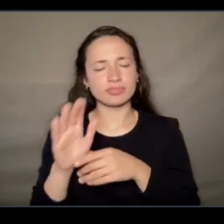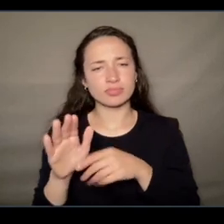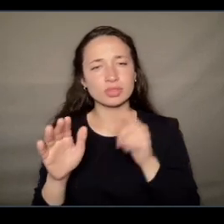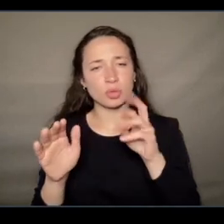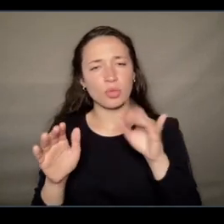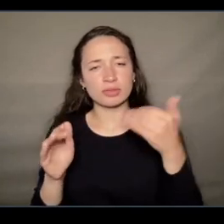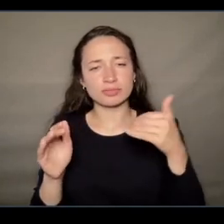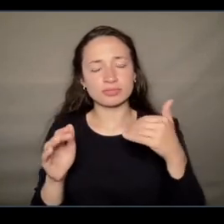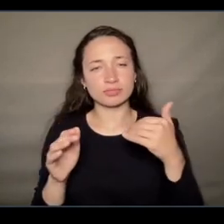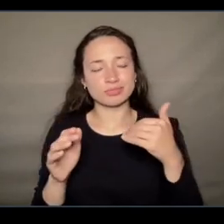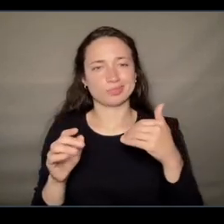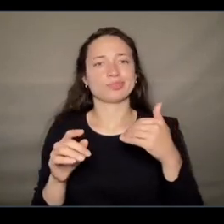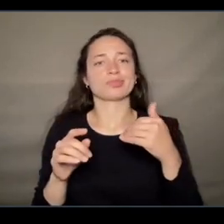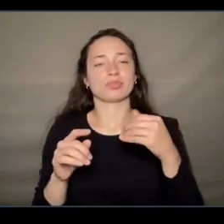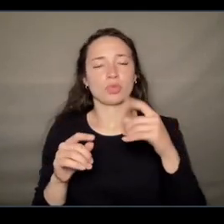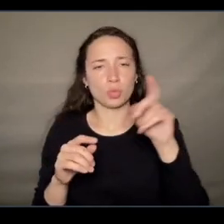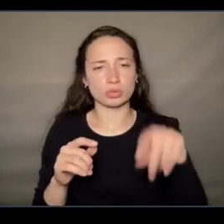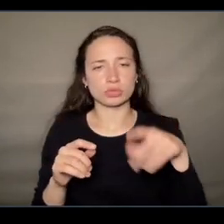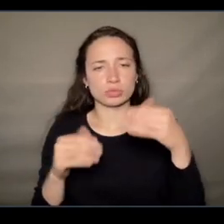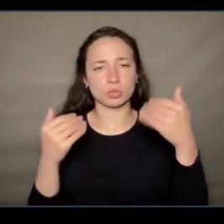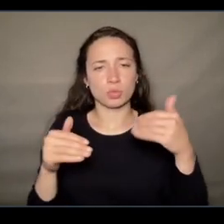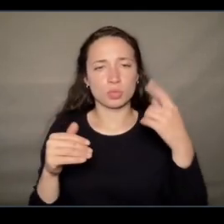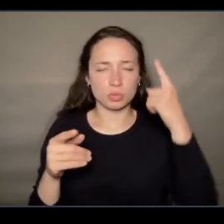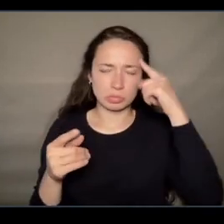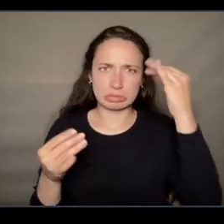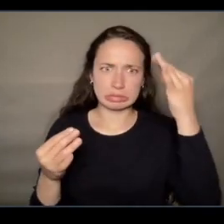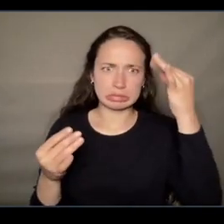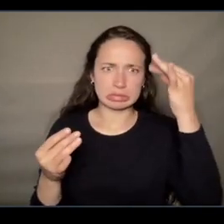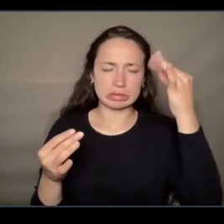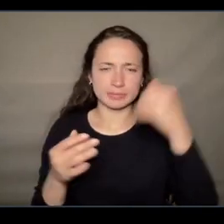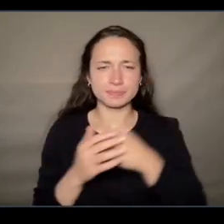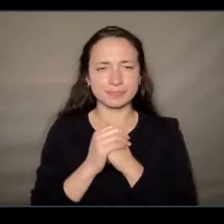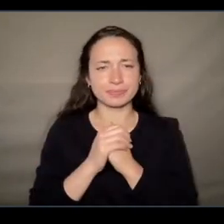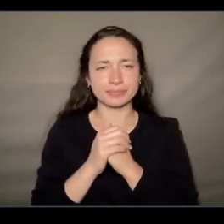Tori, this is such a far-reaching question.